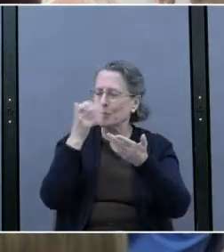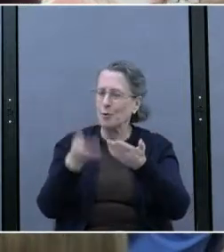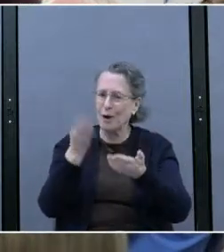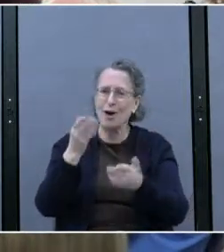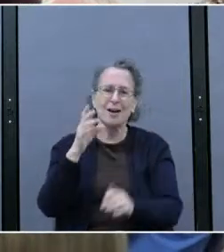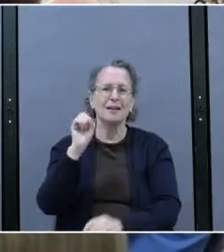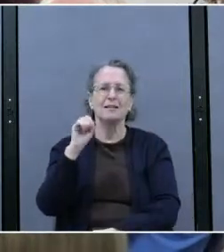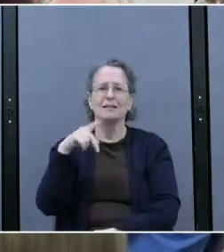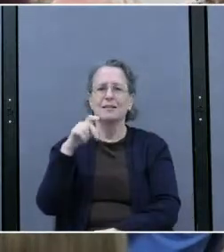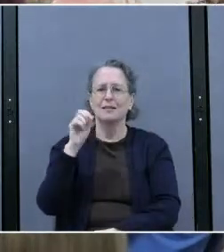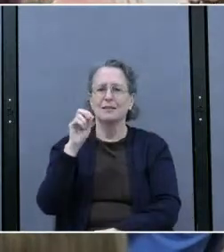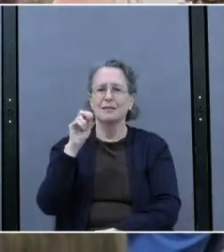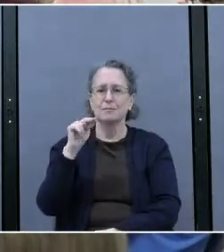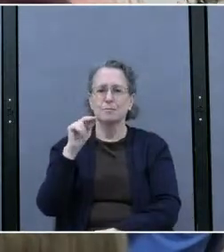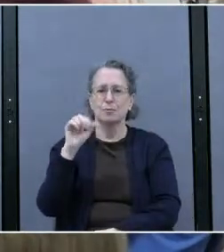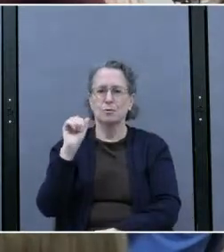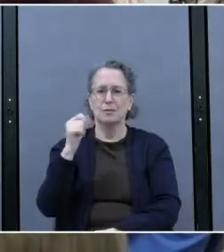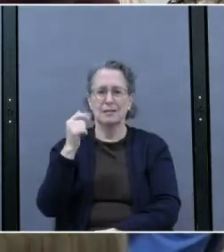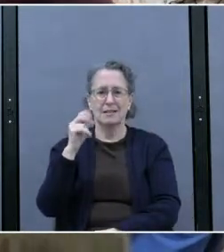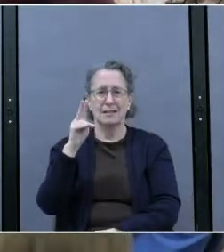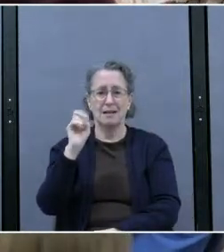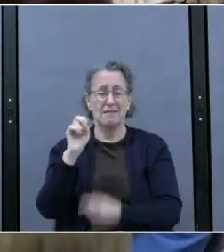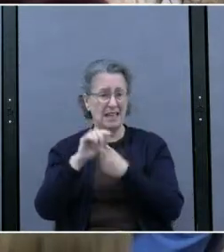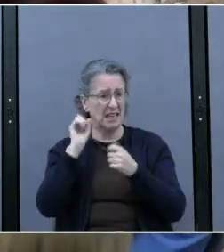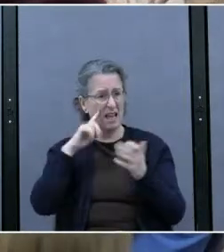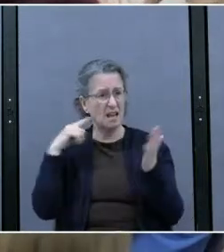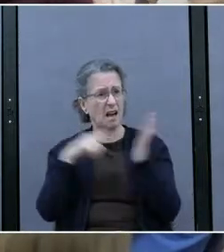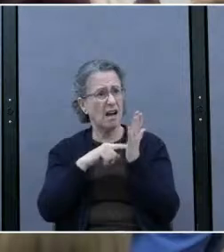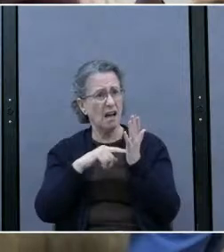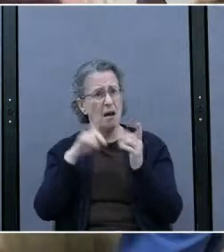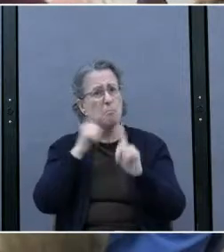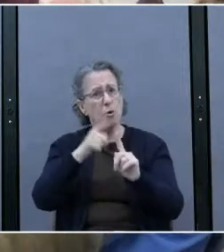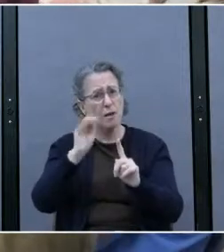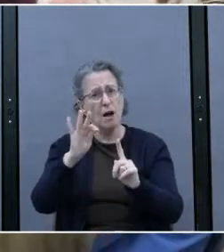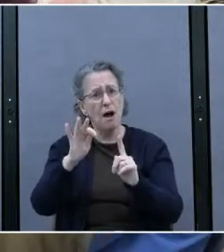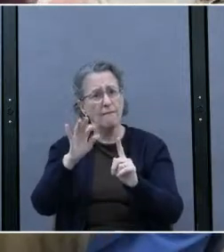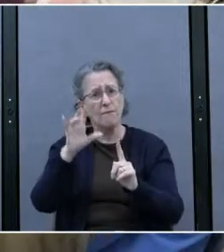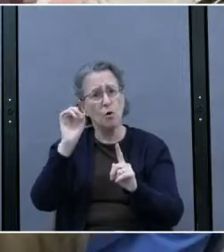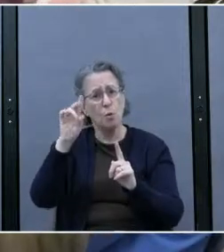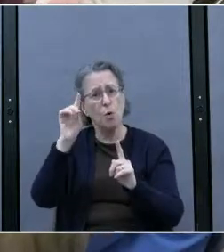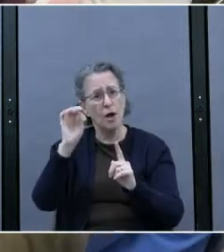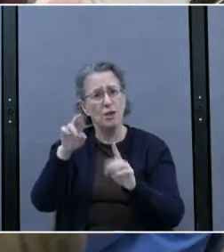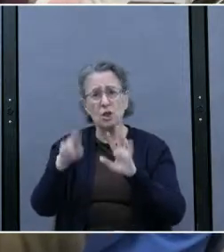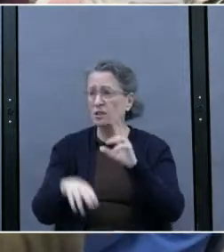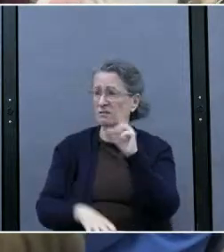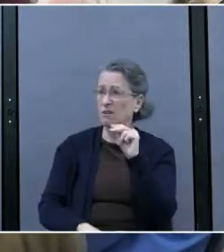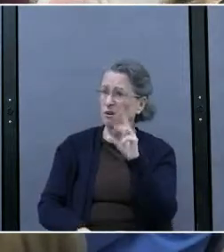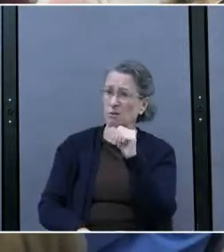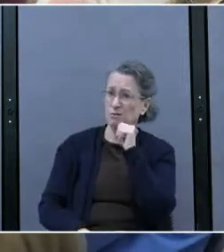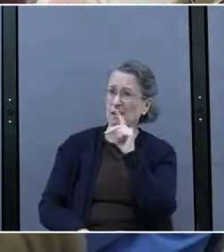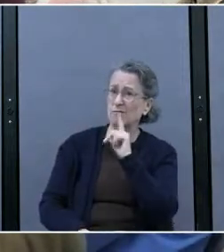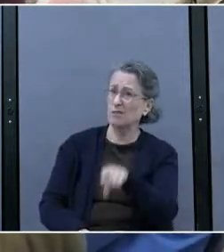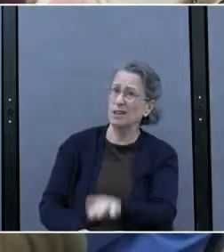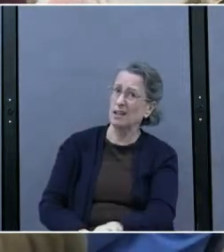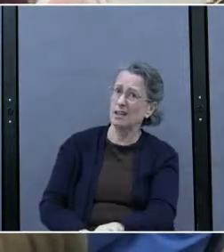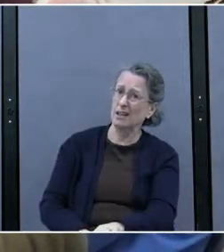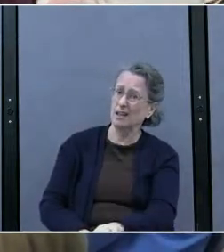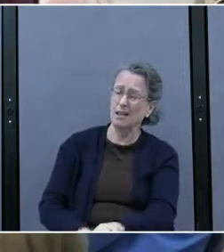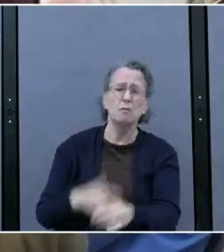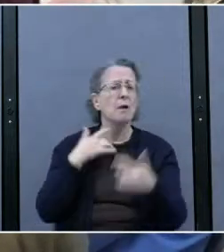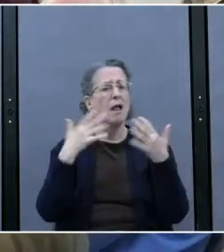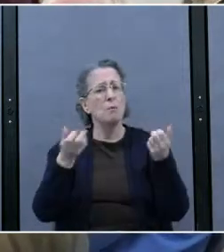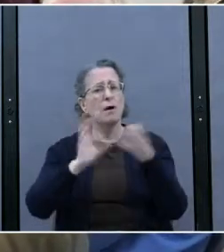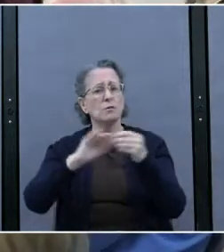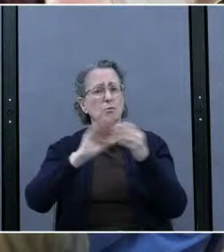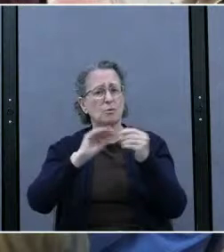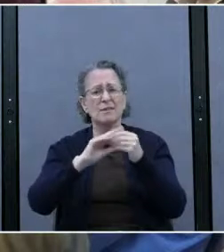to the auditor's report for a point? Not really. Well, I just wanted to say, I know that very